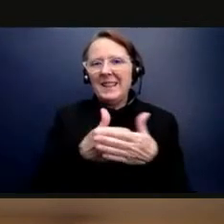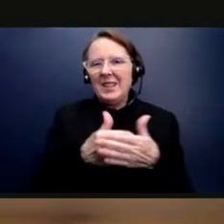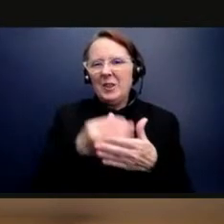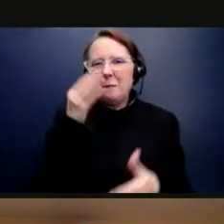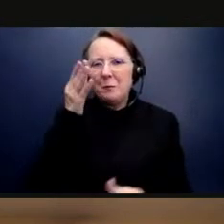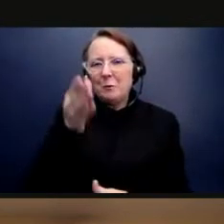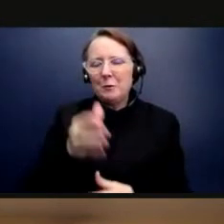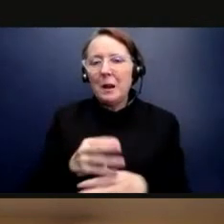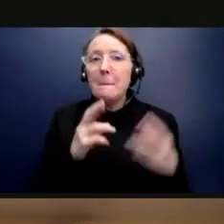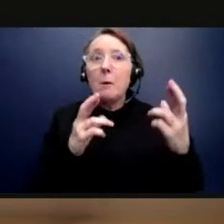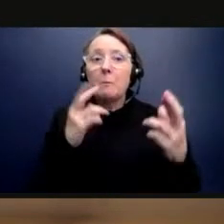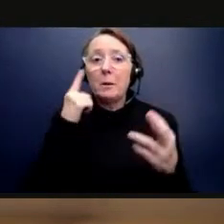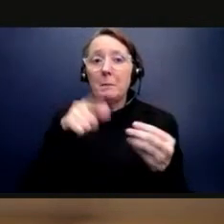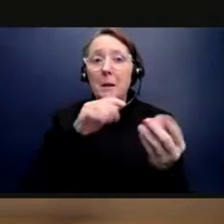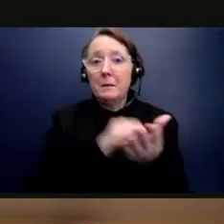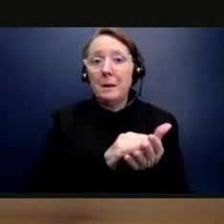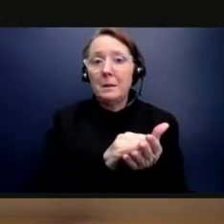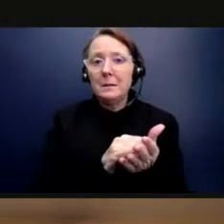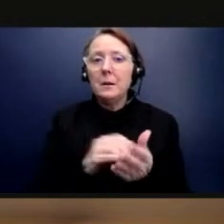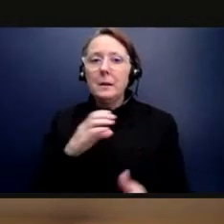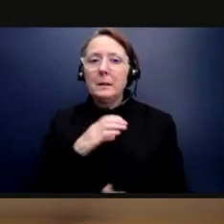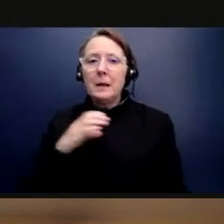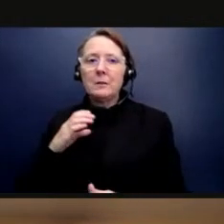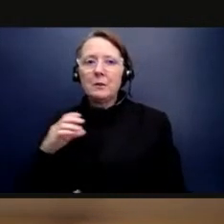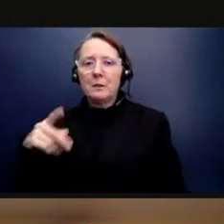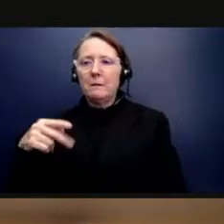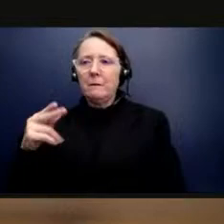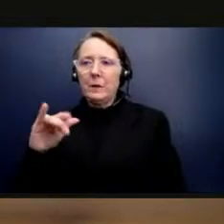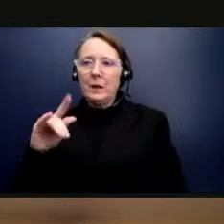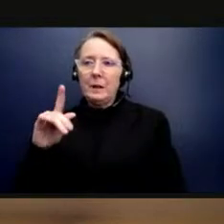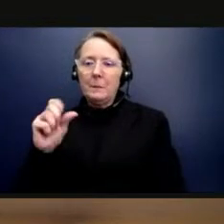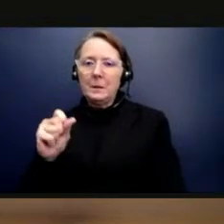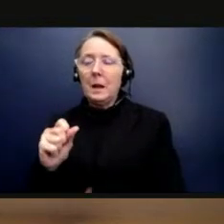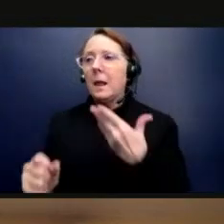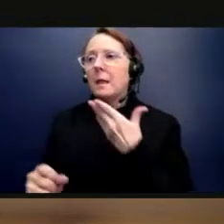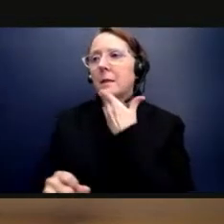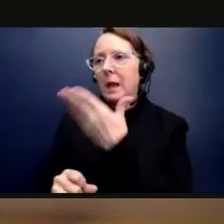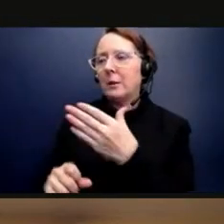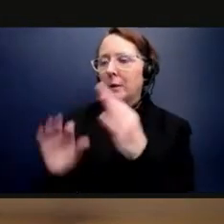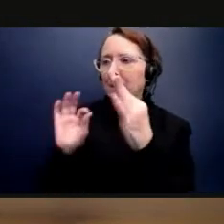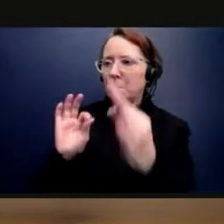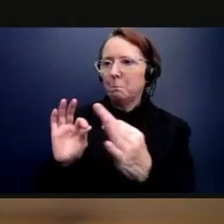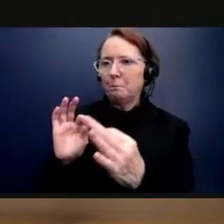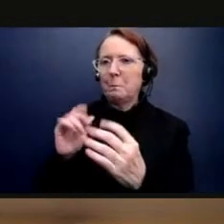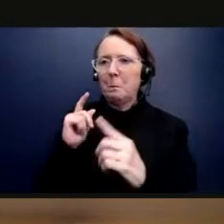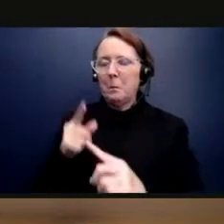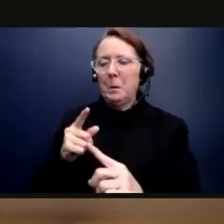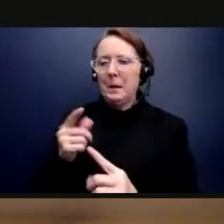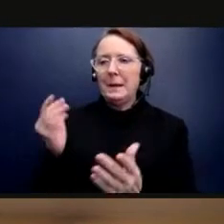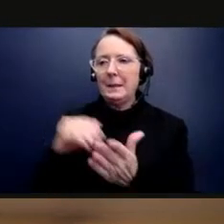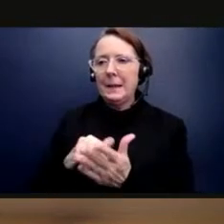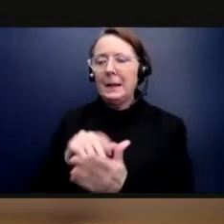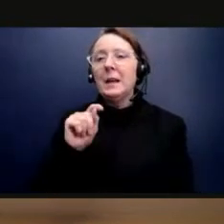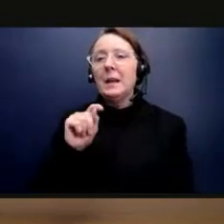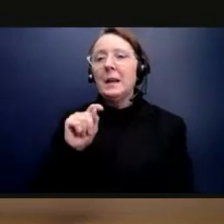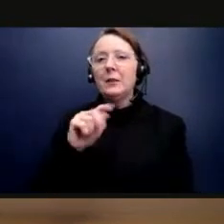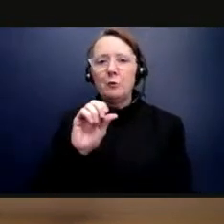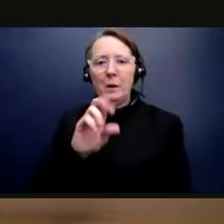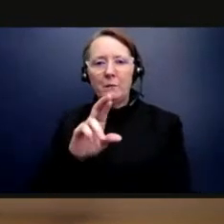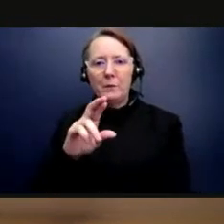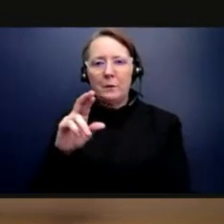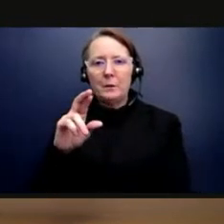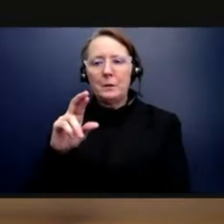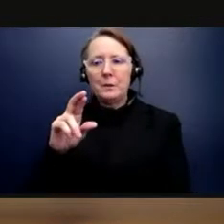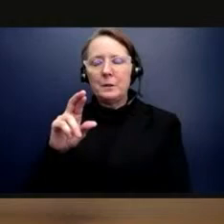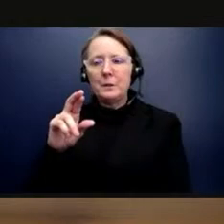Councillor Phillips. Thank you. I think that's an excellent point, Councillor Hoy. Yeah, again, Trevor Phillips, Ward 3. So,